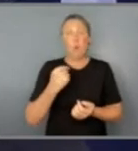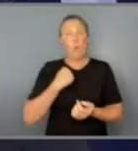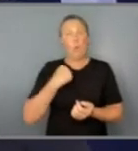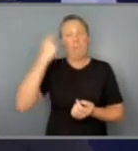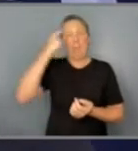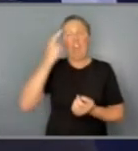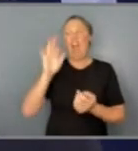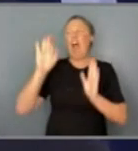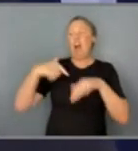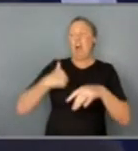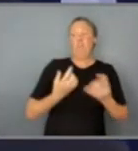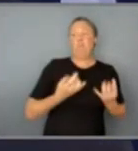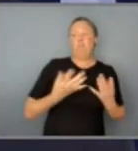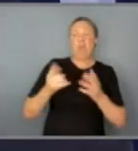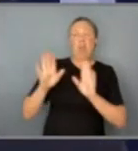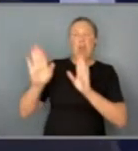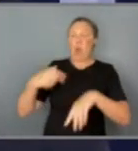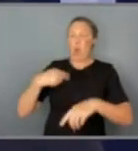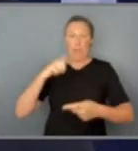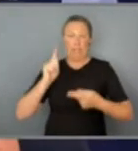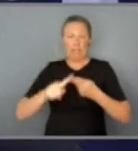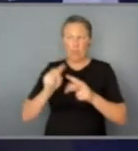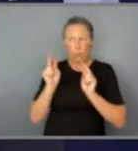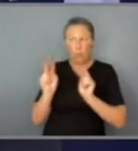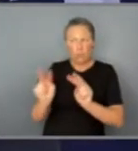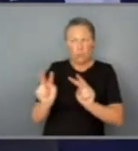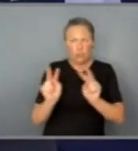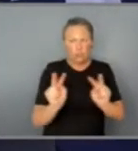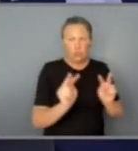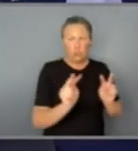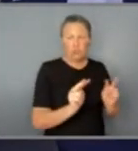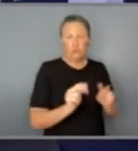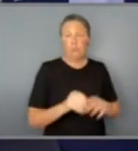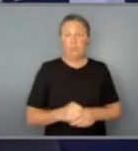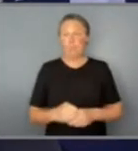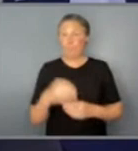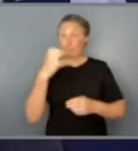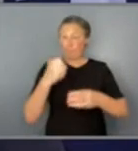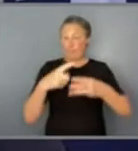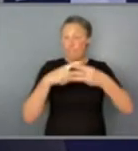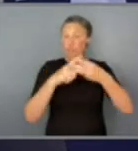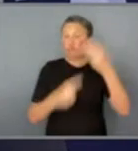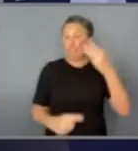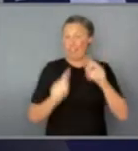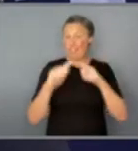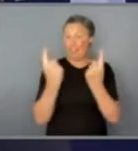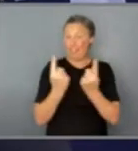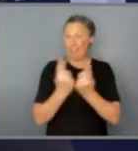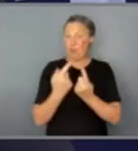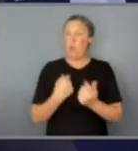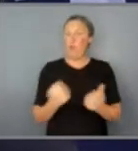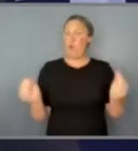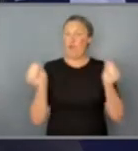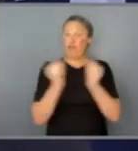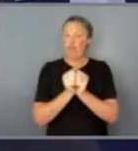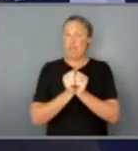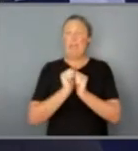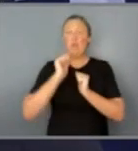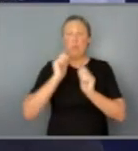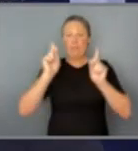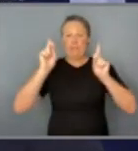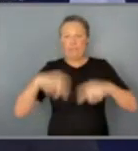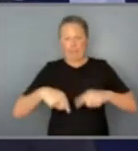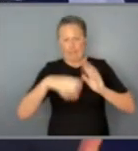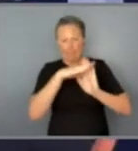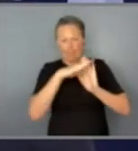seriously in our coordinated responses. There are 3 areas where we agreed to move forward on today in relation to our